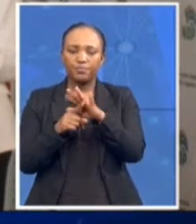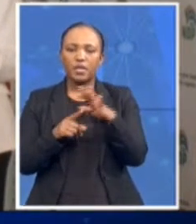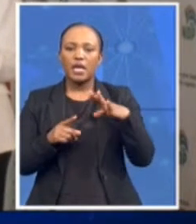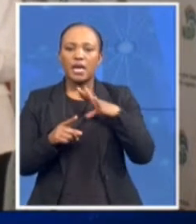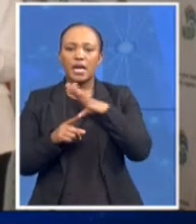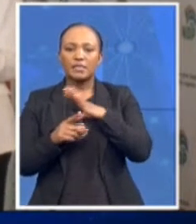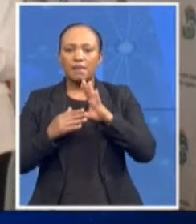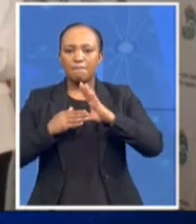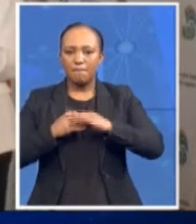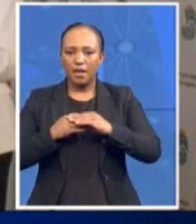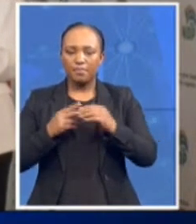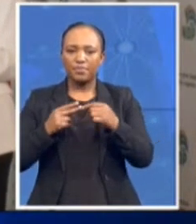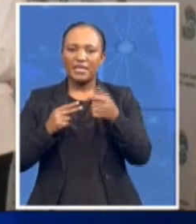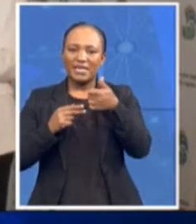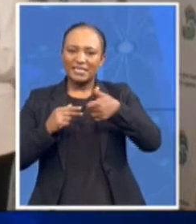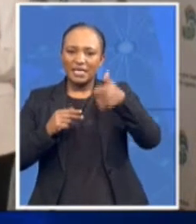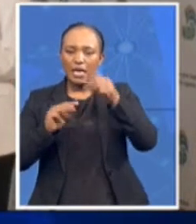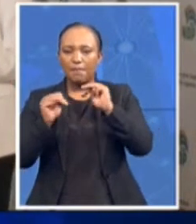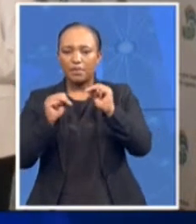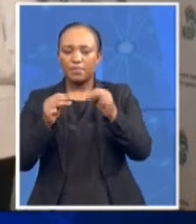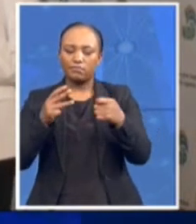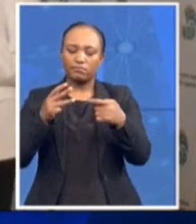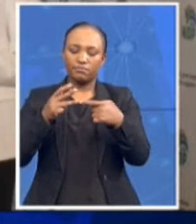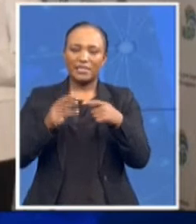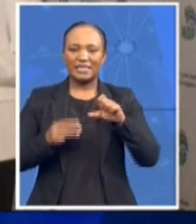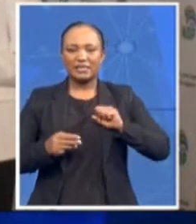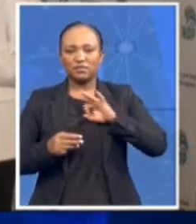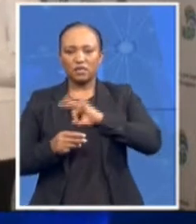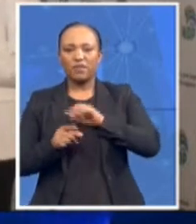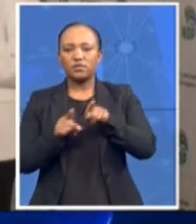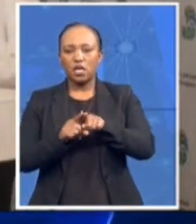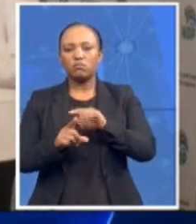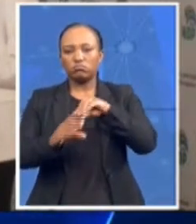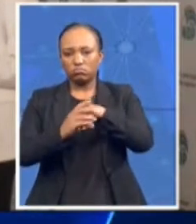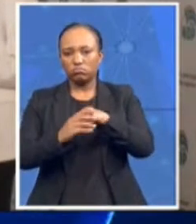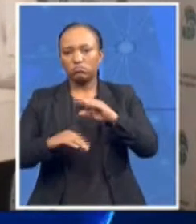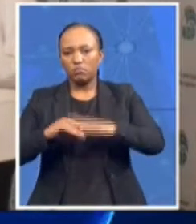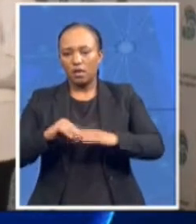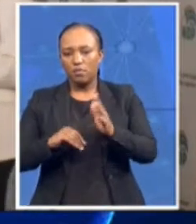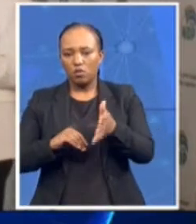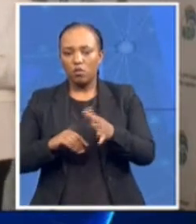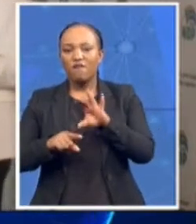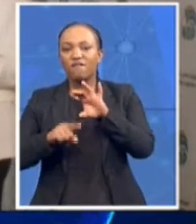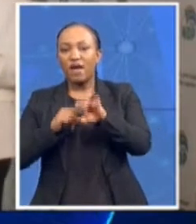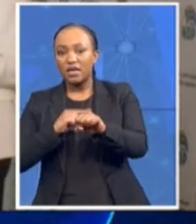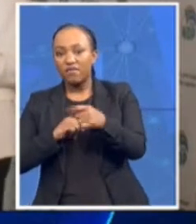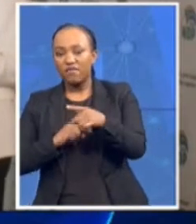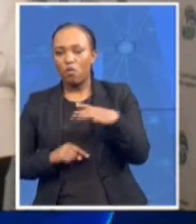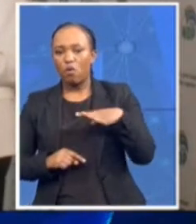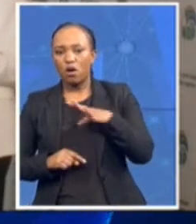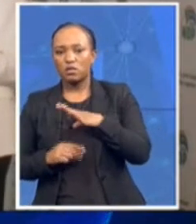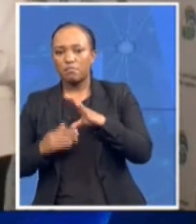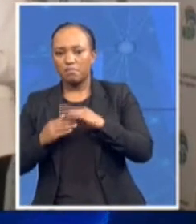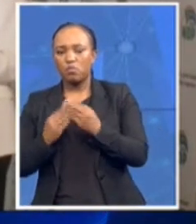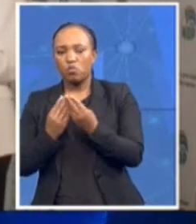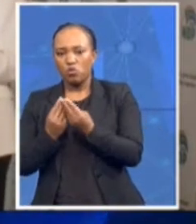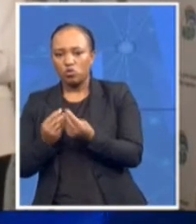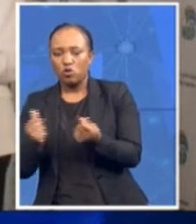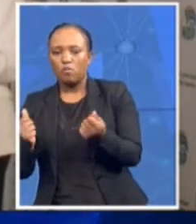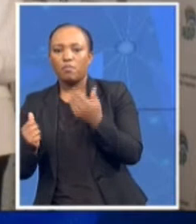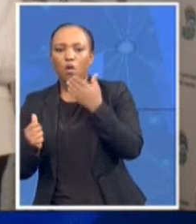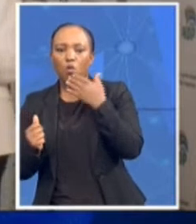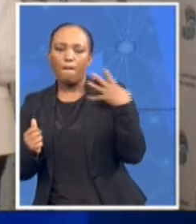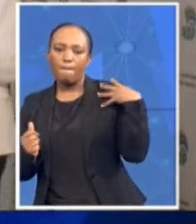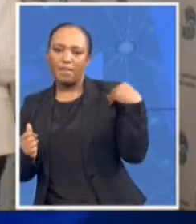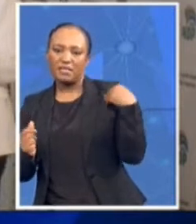staff. All findings related to council members will be dealt with by the Minister's Office, as the National Arts Council